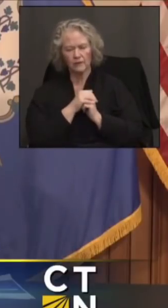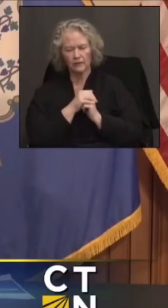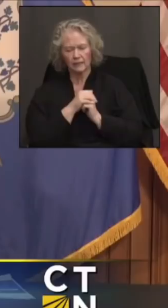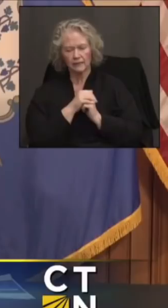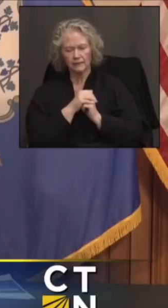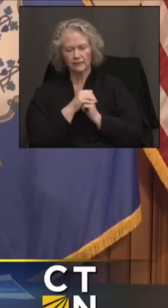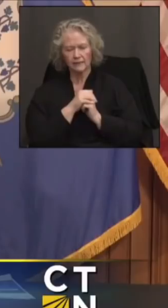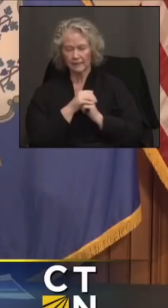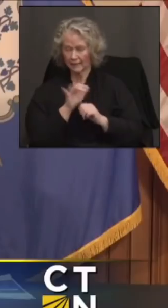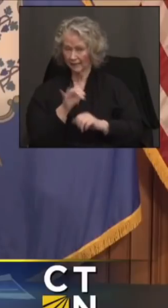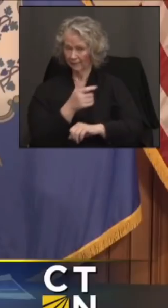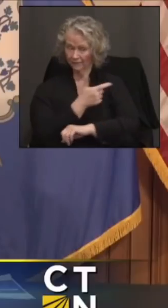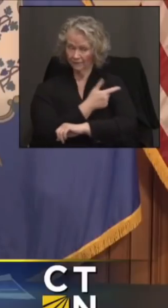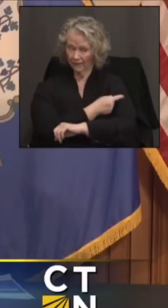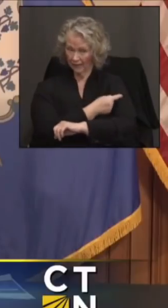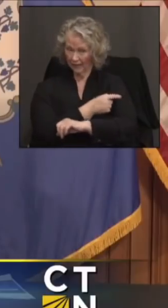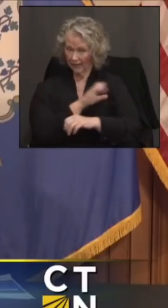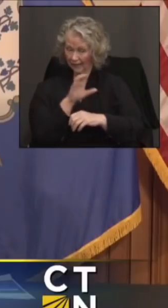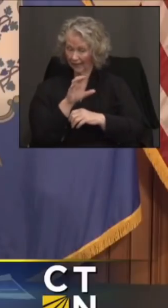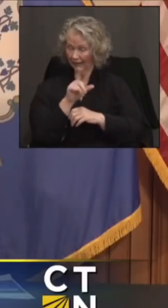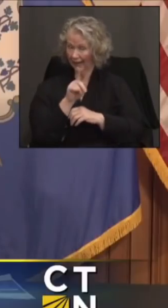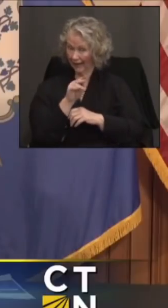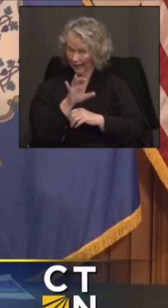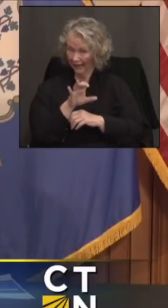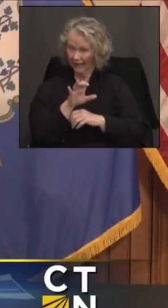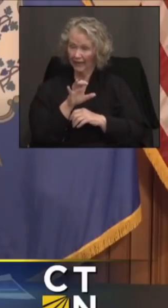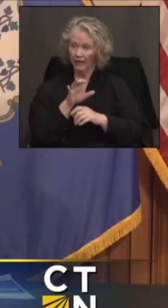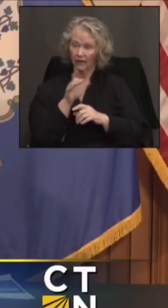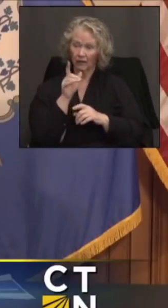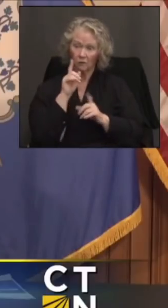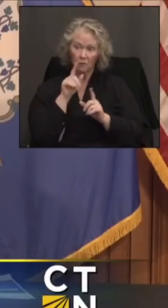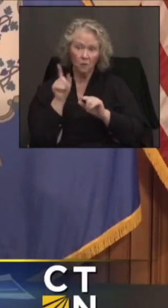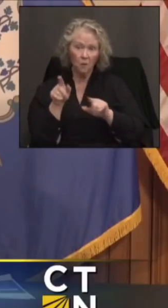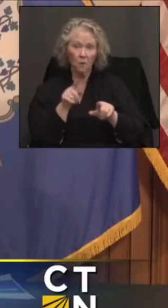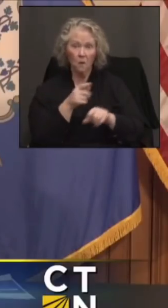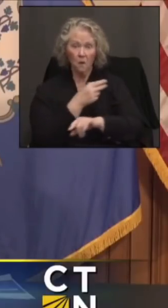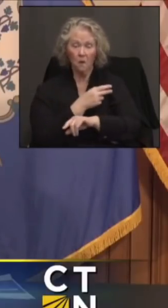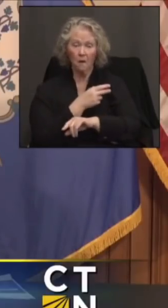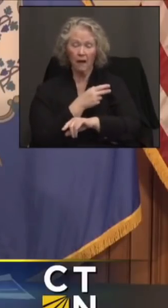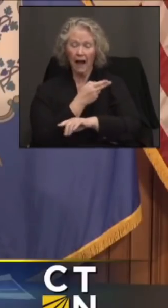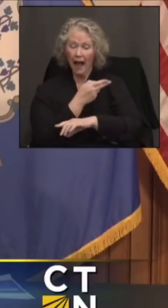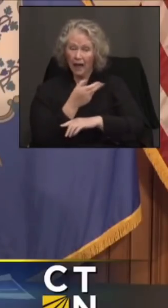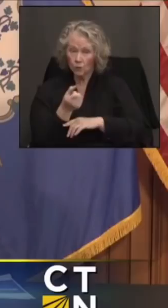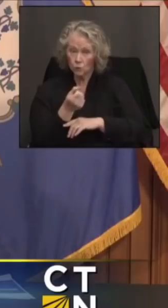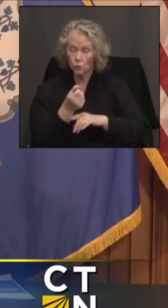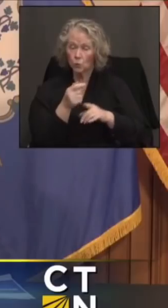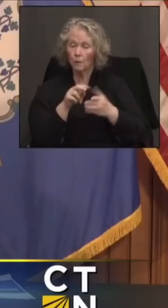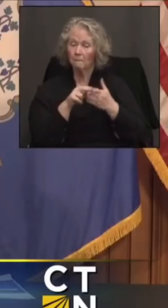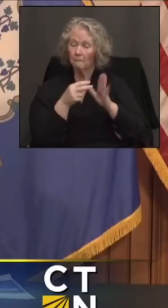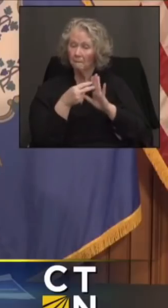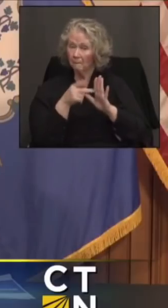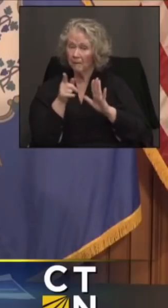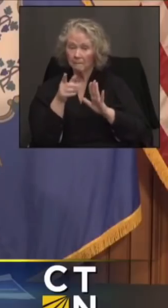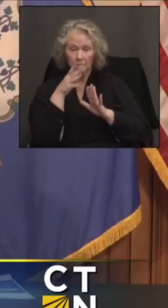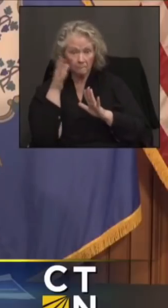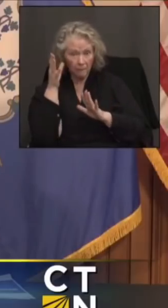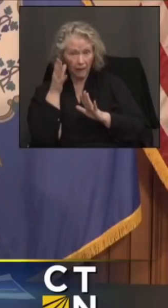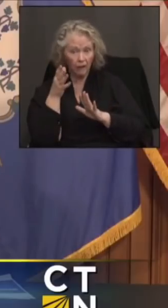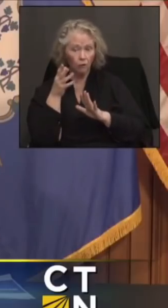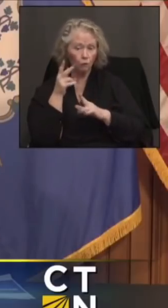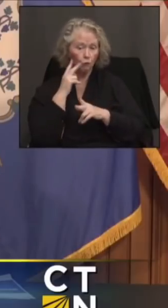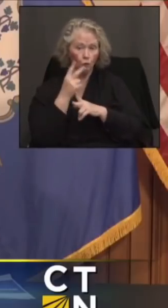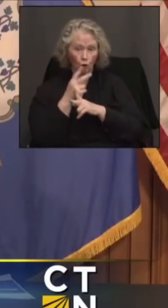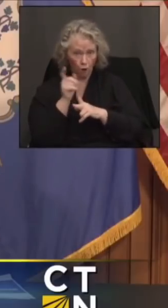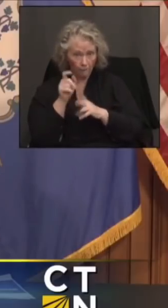vaccination clinics are eventually held at high schools, will students need a parent or guardian to sign off on